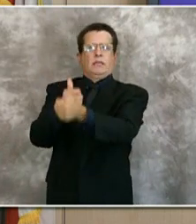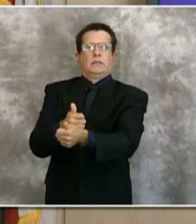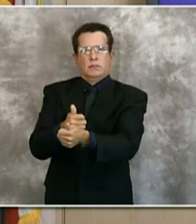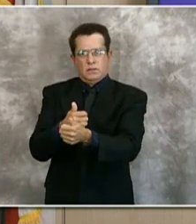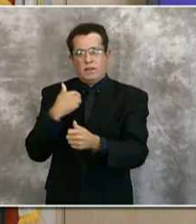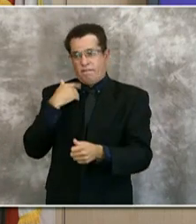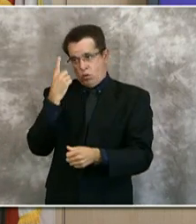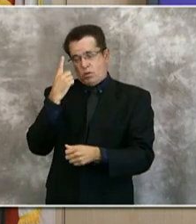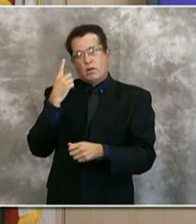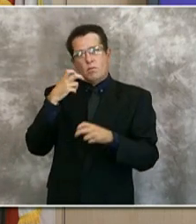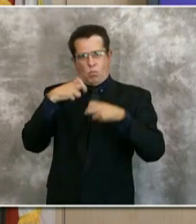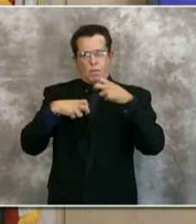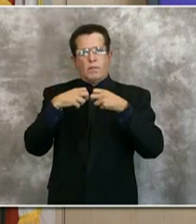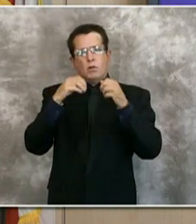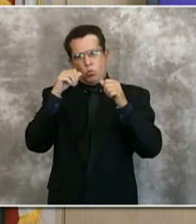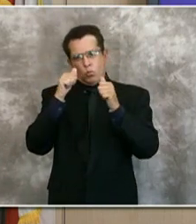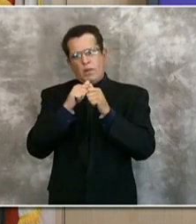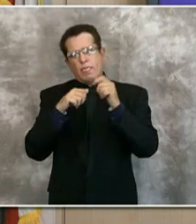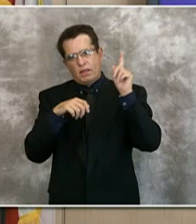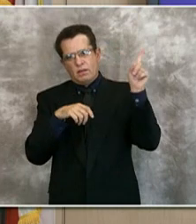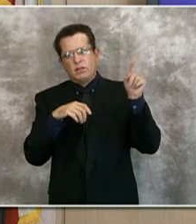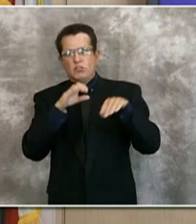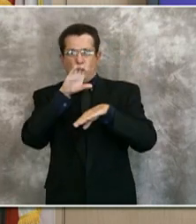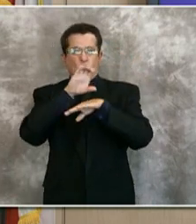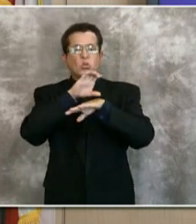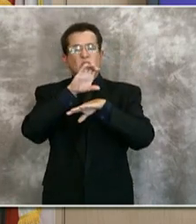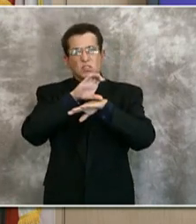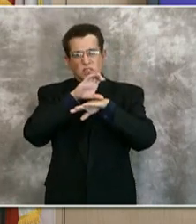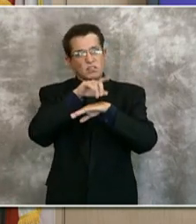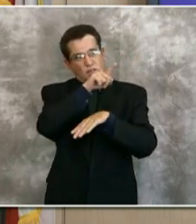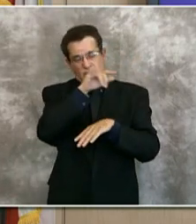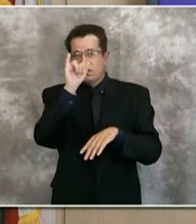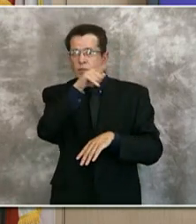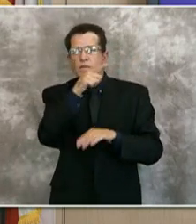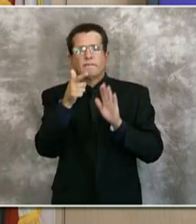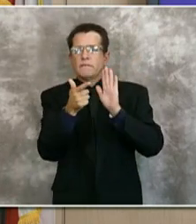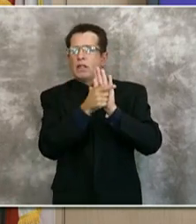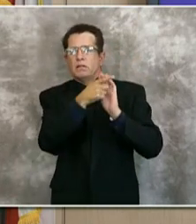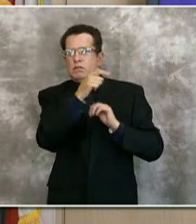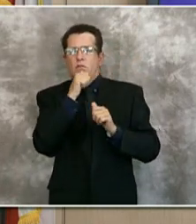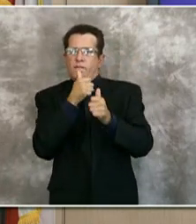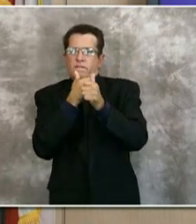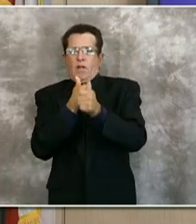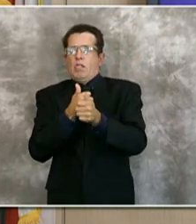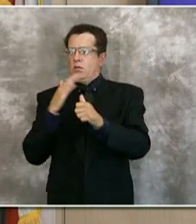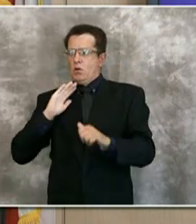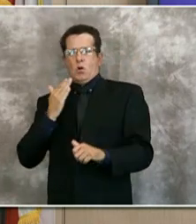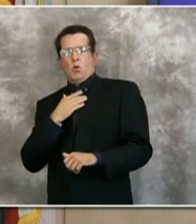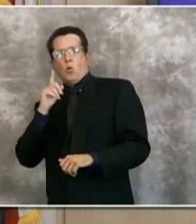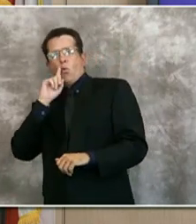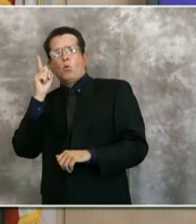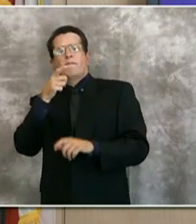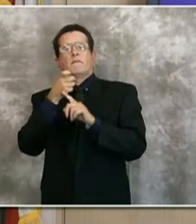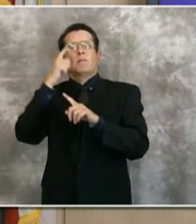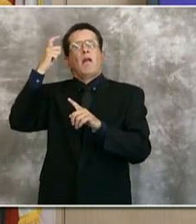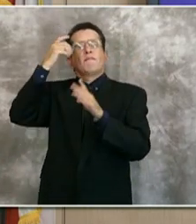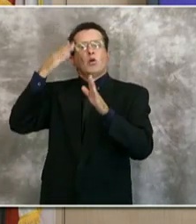situation last week with a church that was in direct violation of the new public health orders directed by the